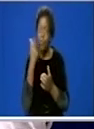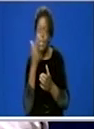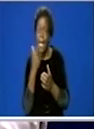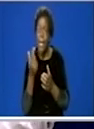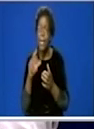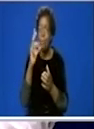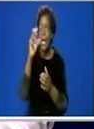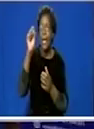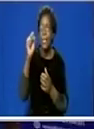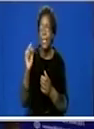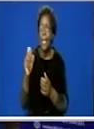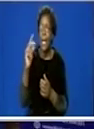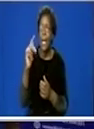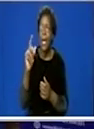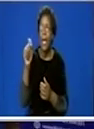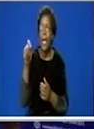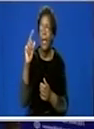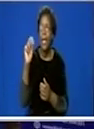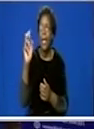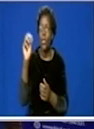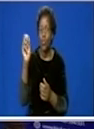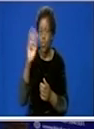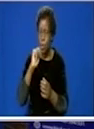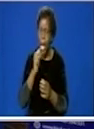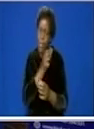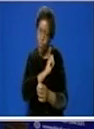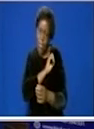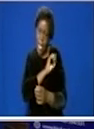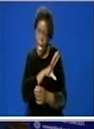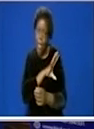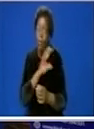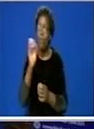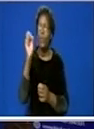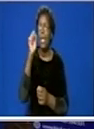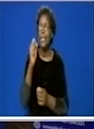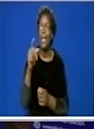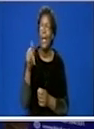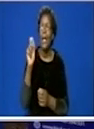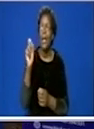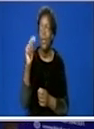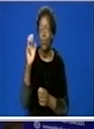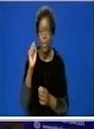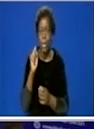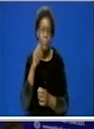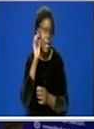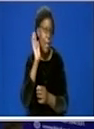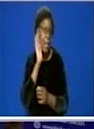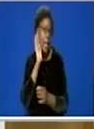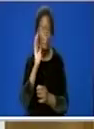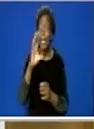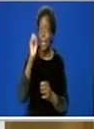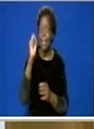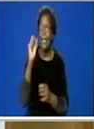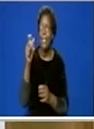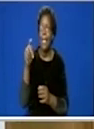Yes. Are you scared of skeleton? No, I'm not scared. By the way, you will not be here were it not for your skeleton. It is the skeleton that